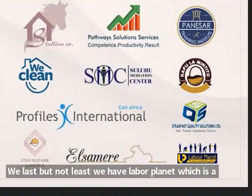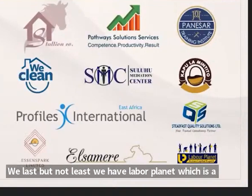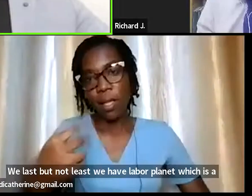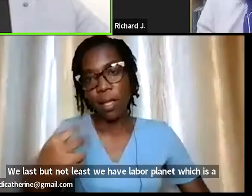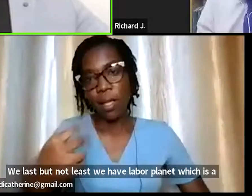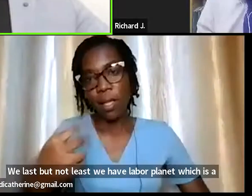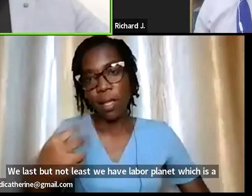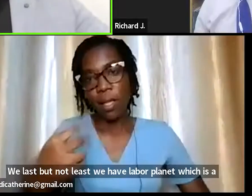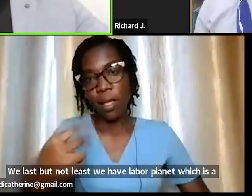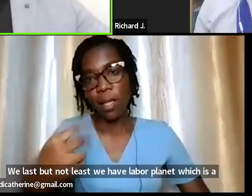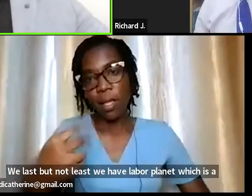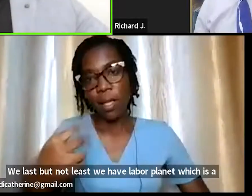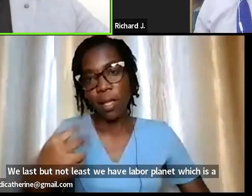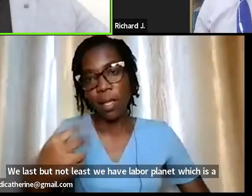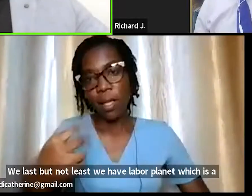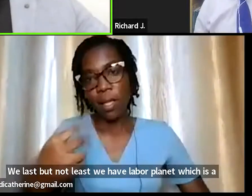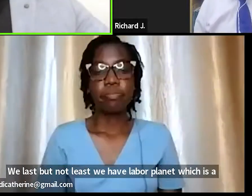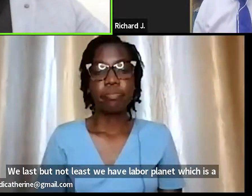Grace.